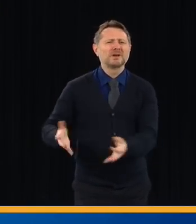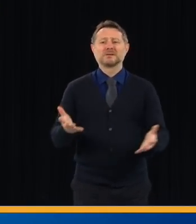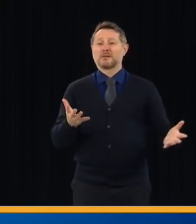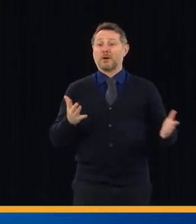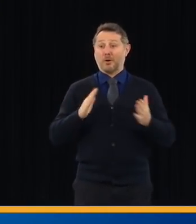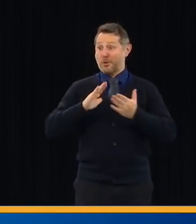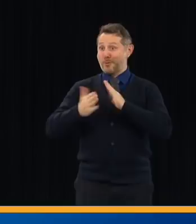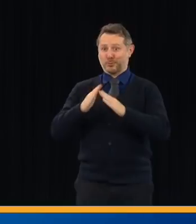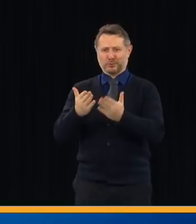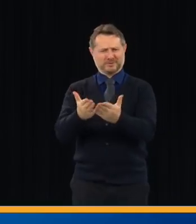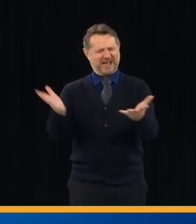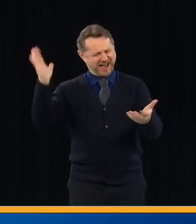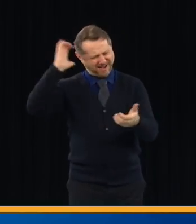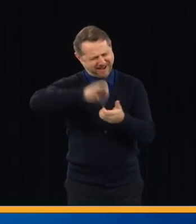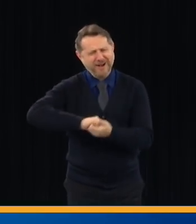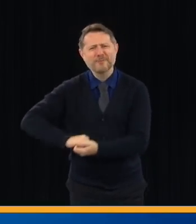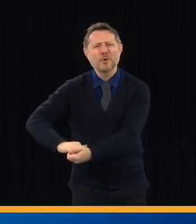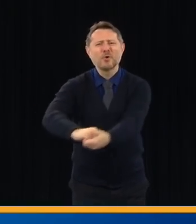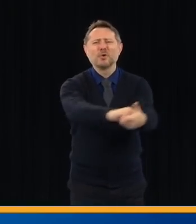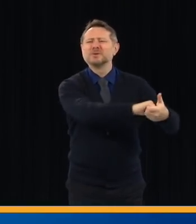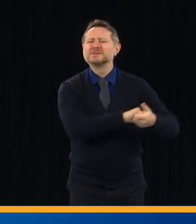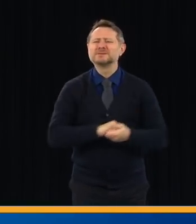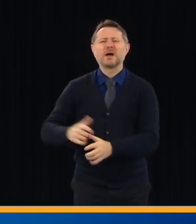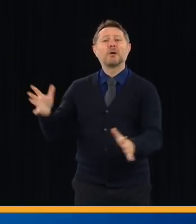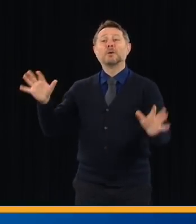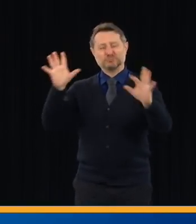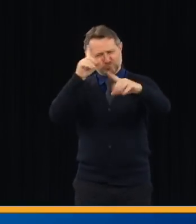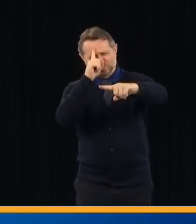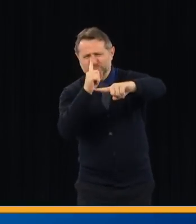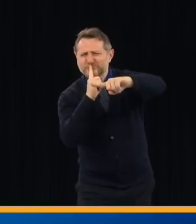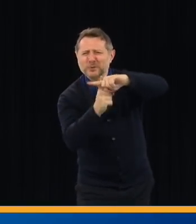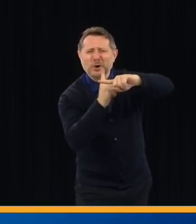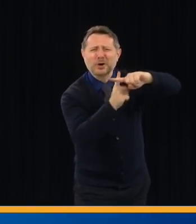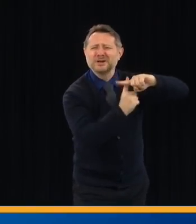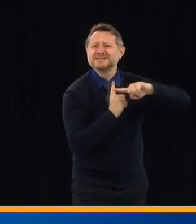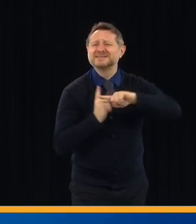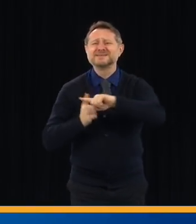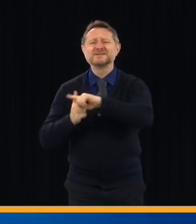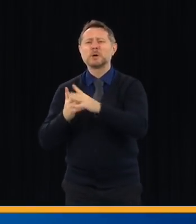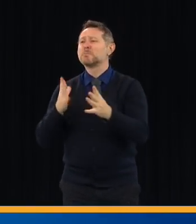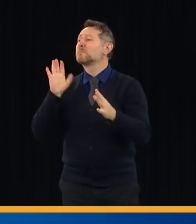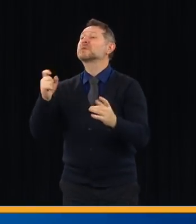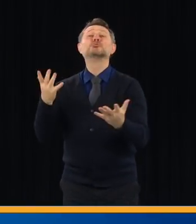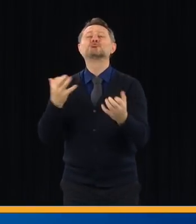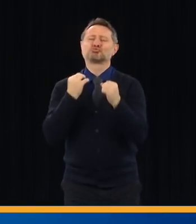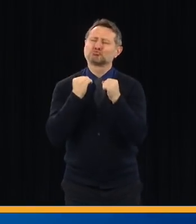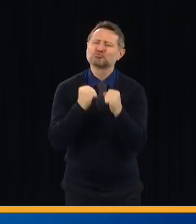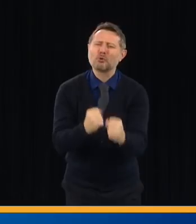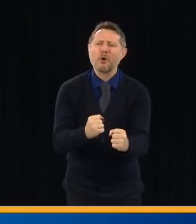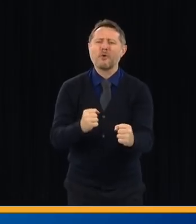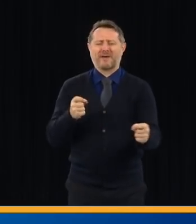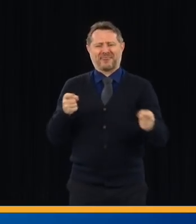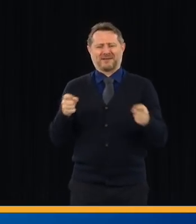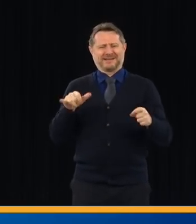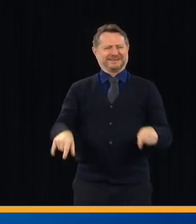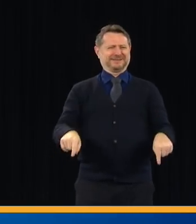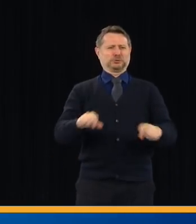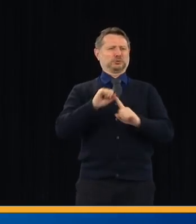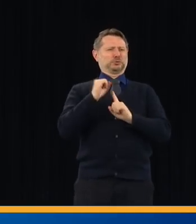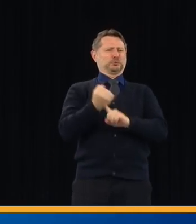that's finding your better self, and that's finding your inner strength and dealing with a situation that